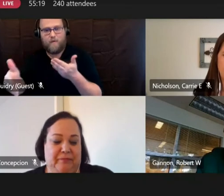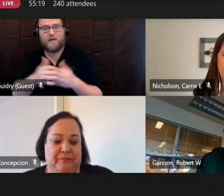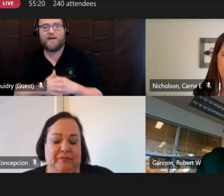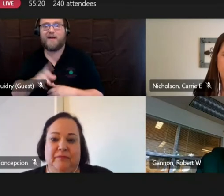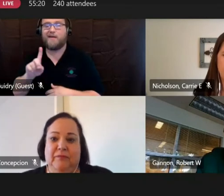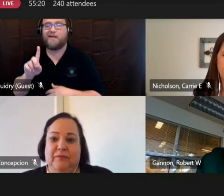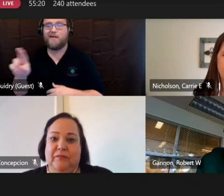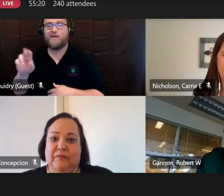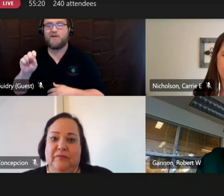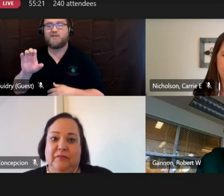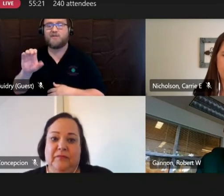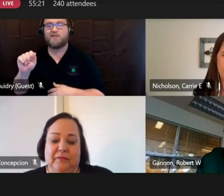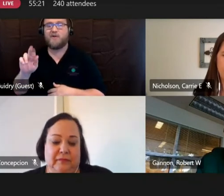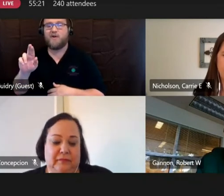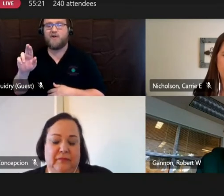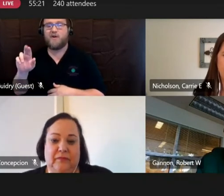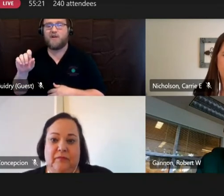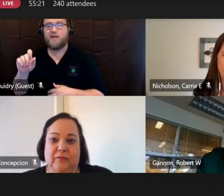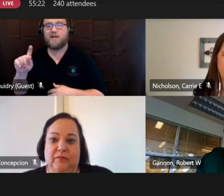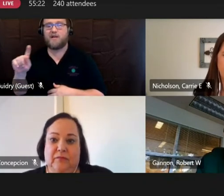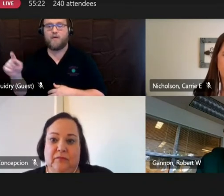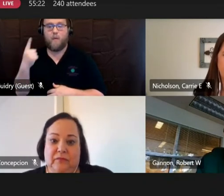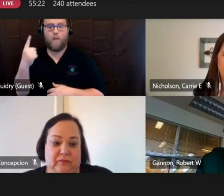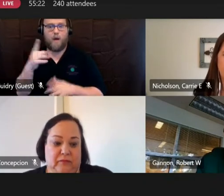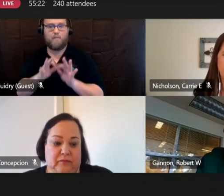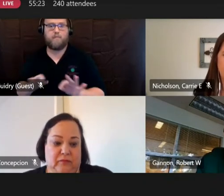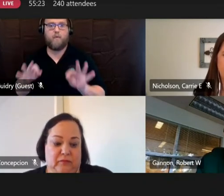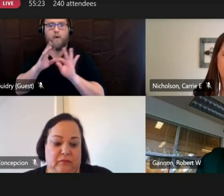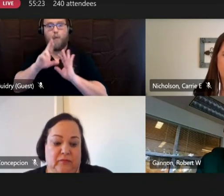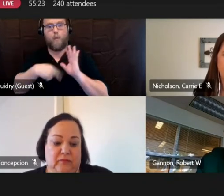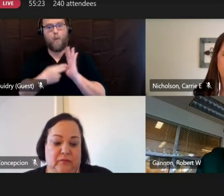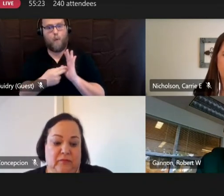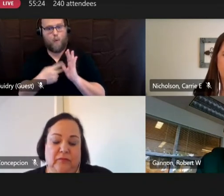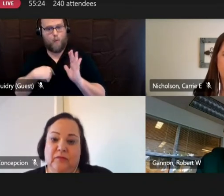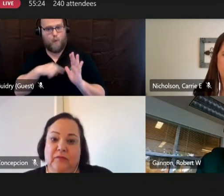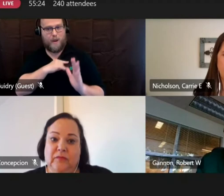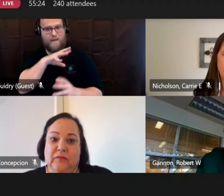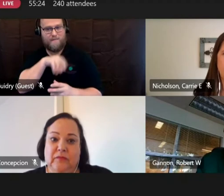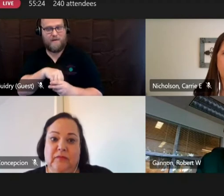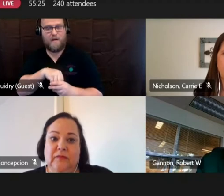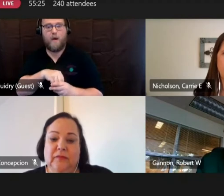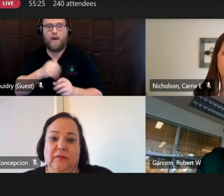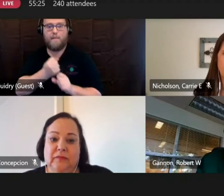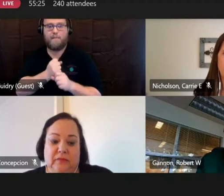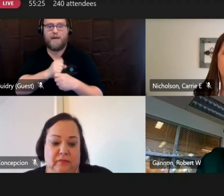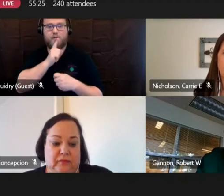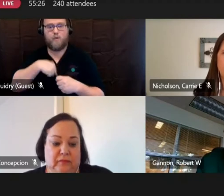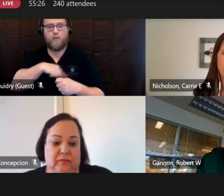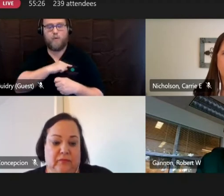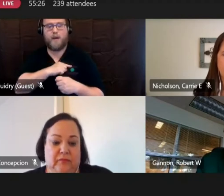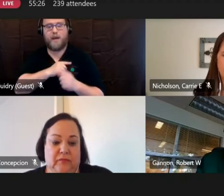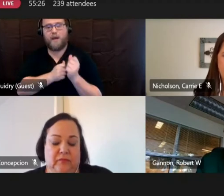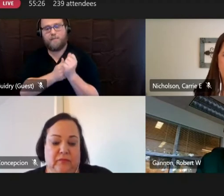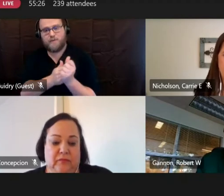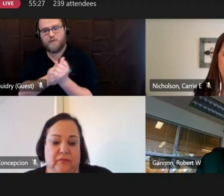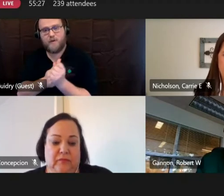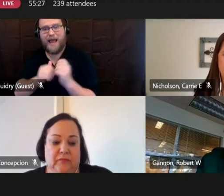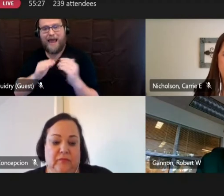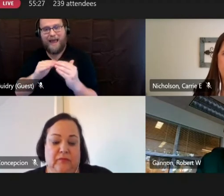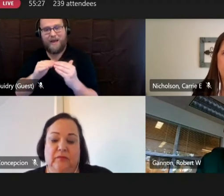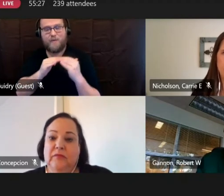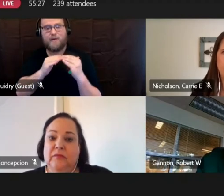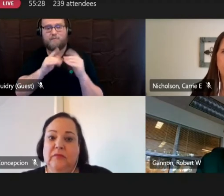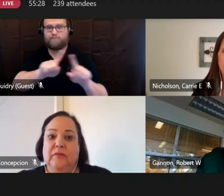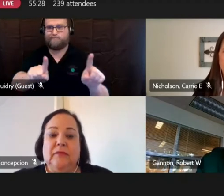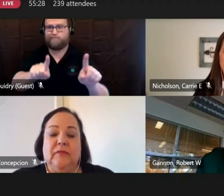role that we play is also to ensure that we are pursuing equity through a variety of mechanisms. One of them is